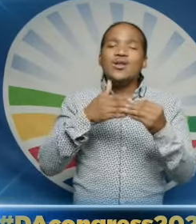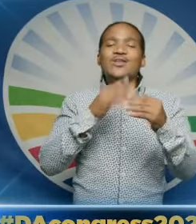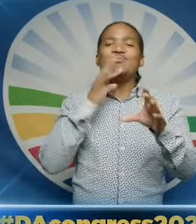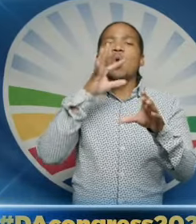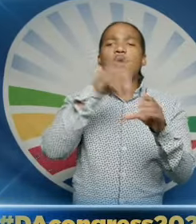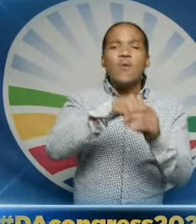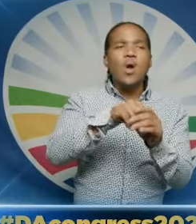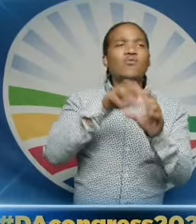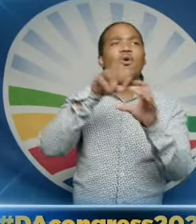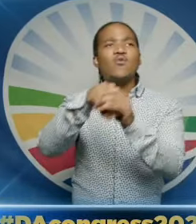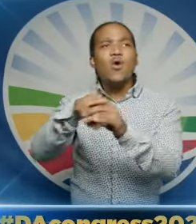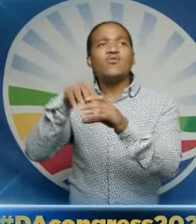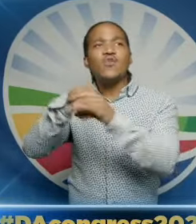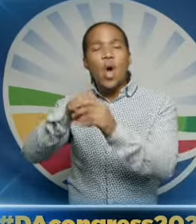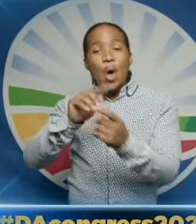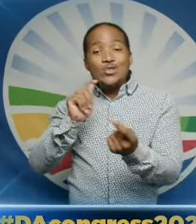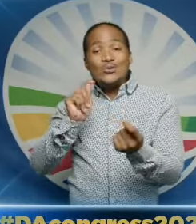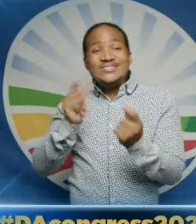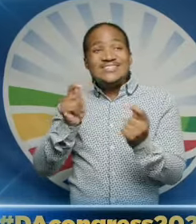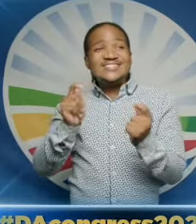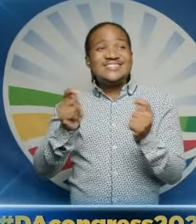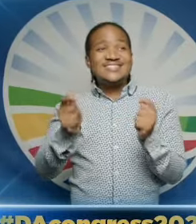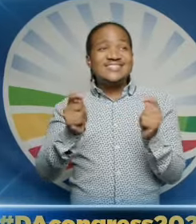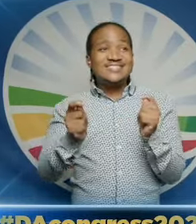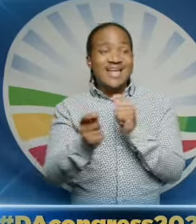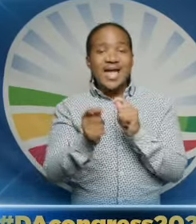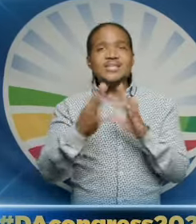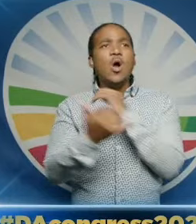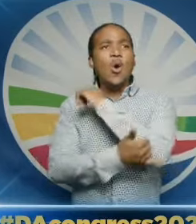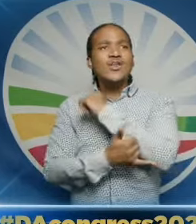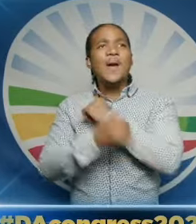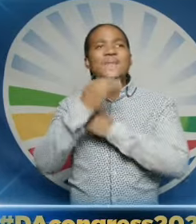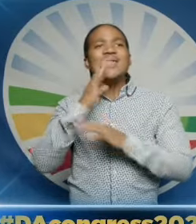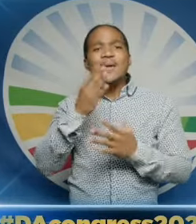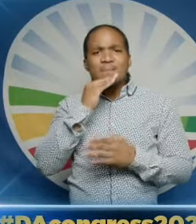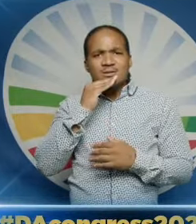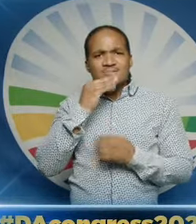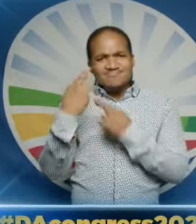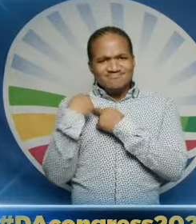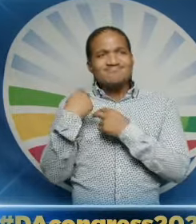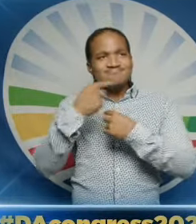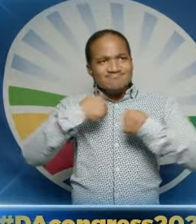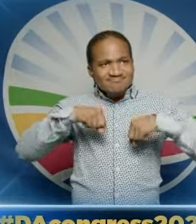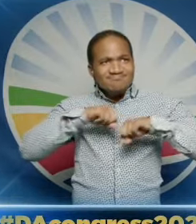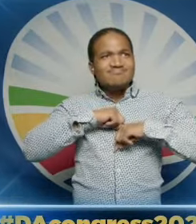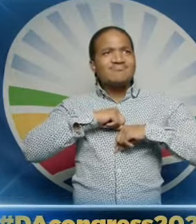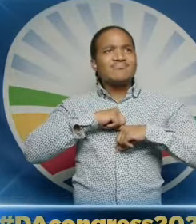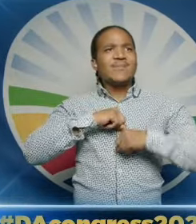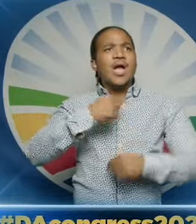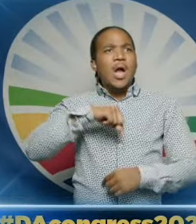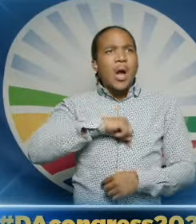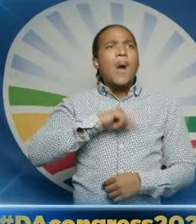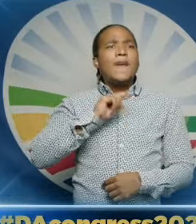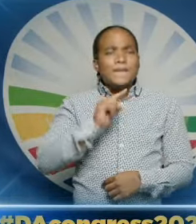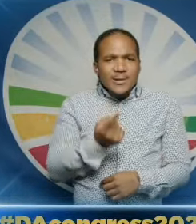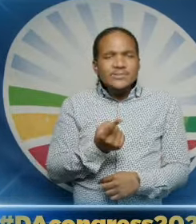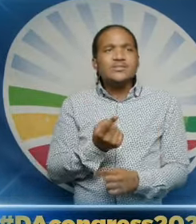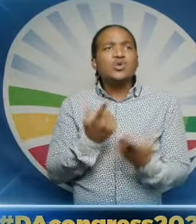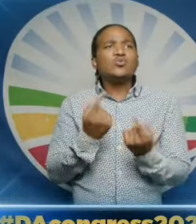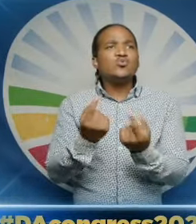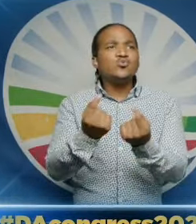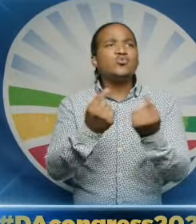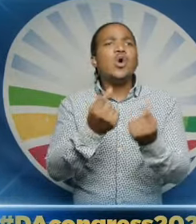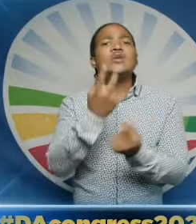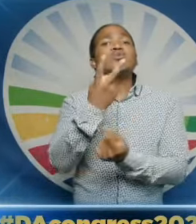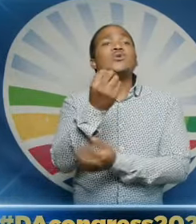community, to change the course of our country. It's ours to lose and to ruin in